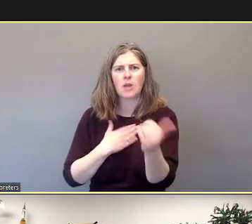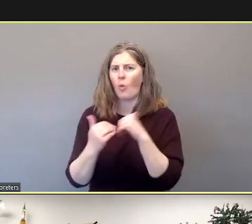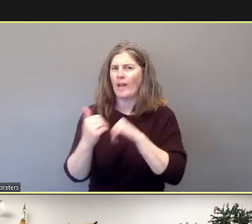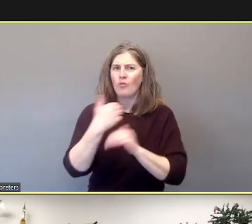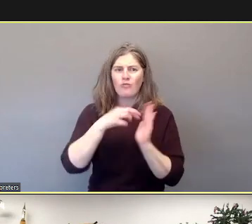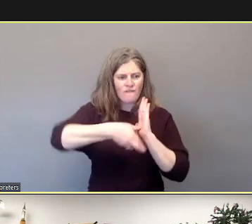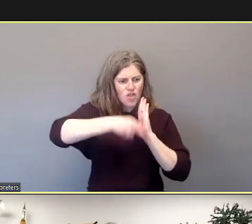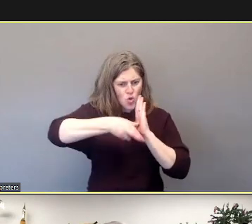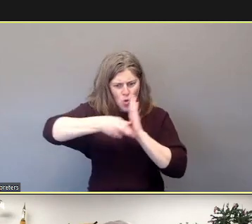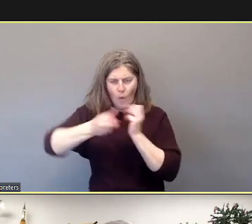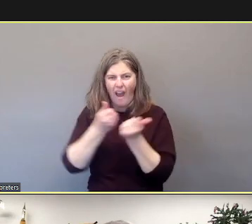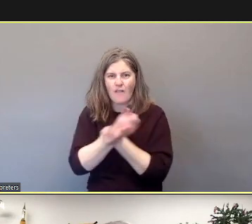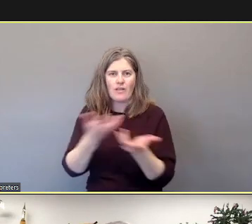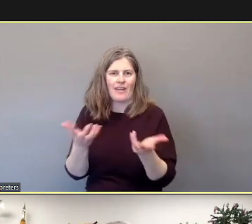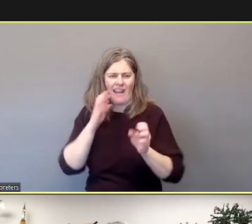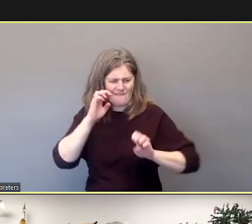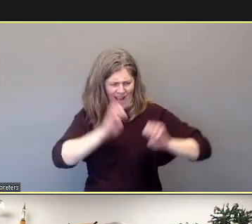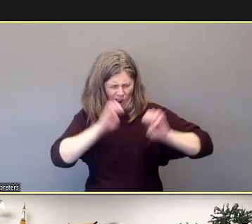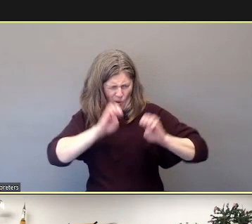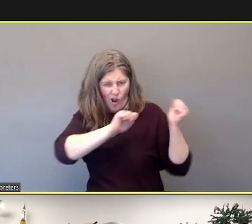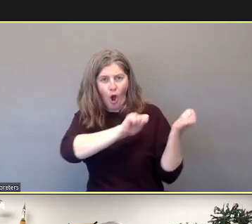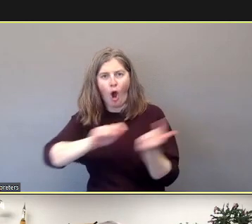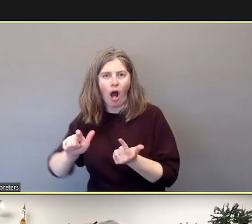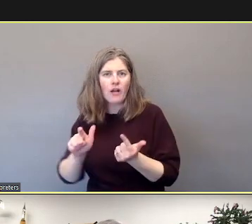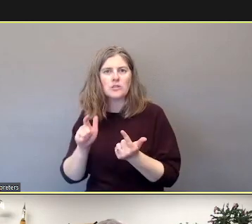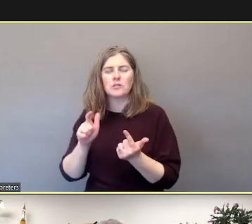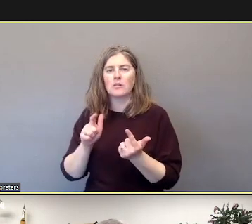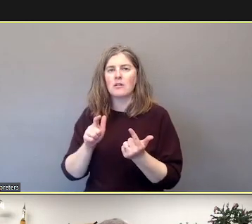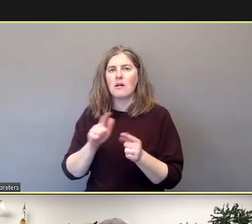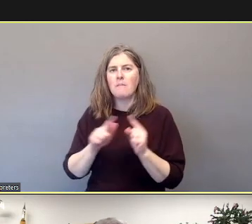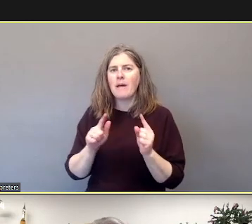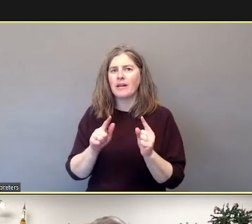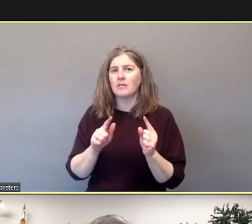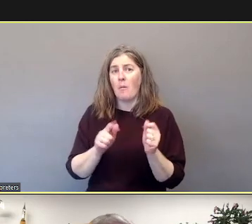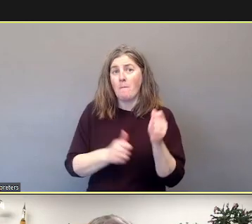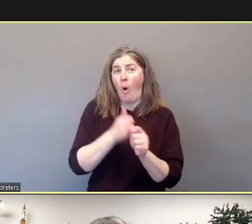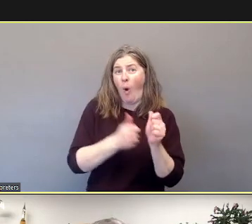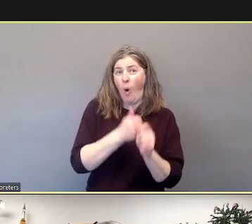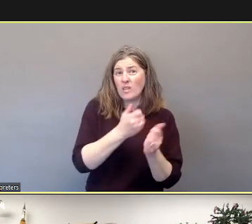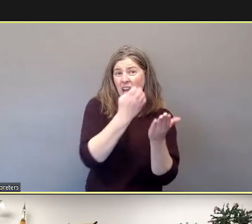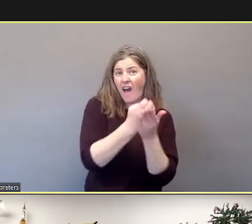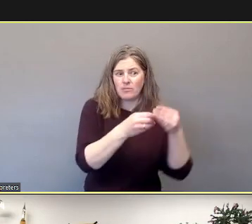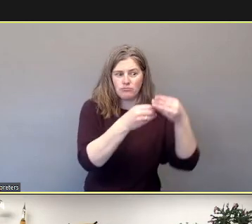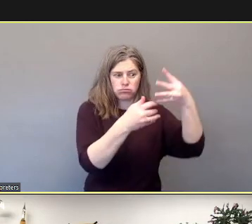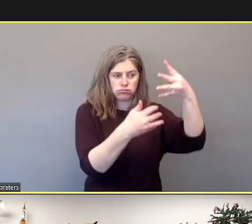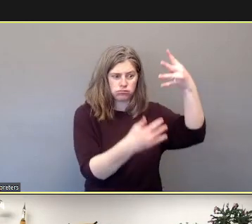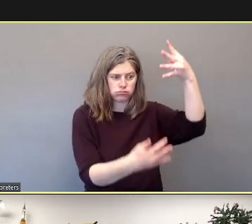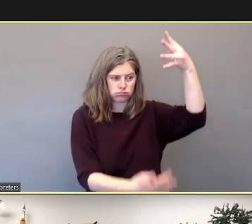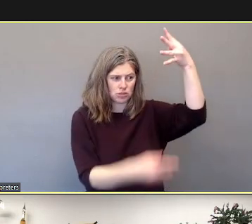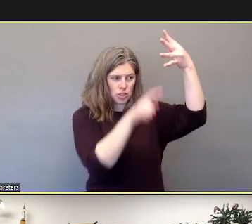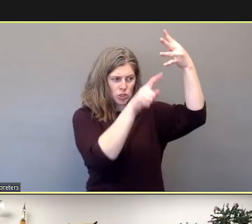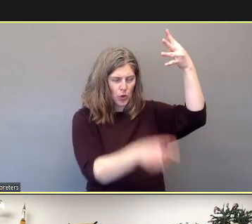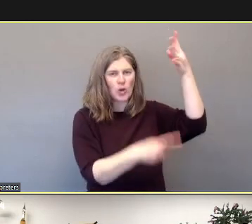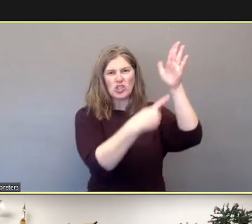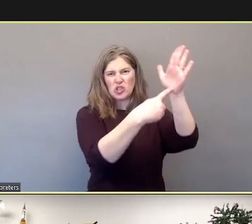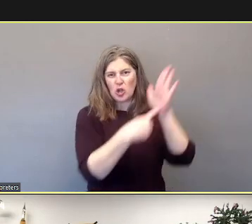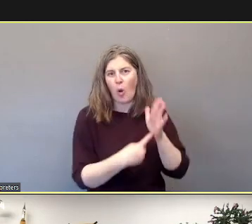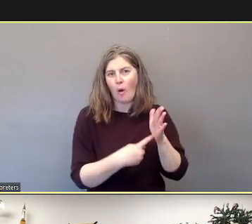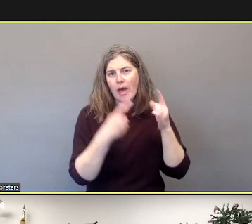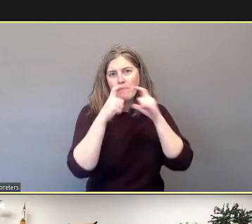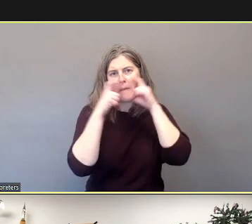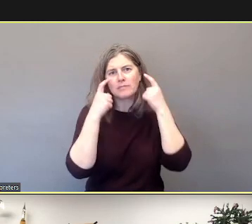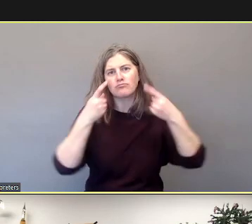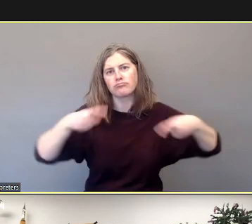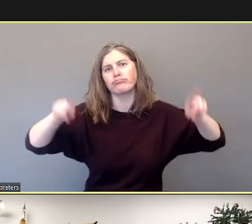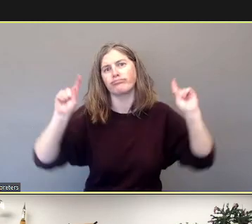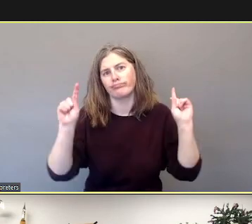all and evaluate them all, but the preponderance of evidence is very clear that masks work to prevent the